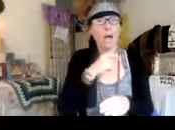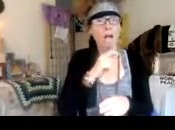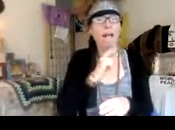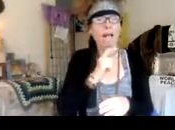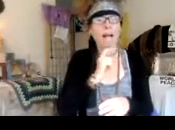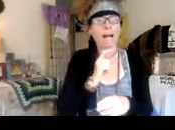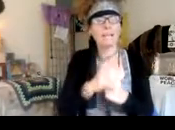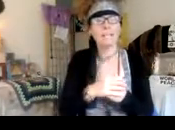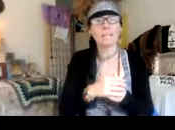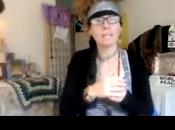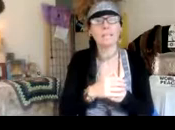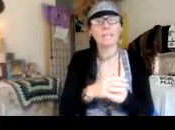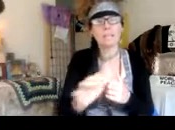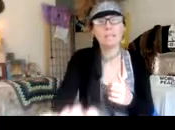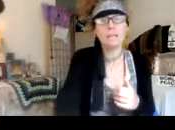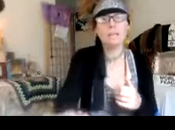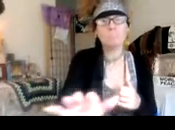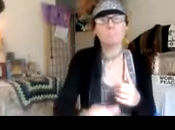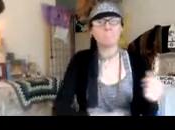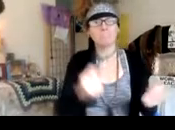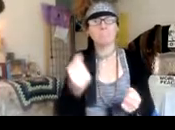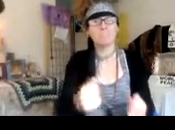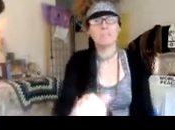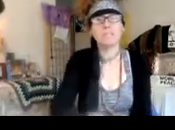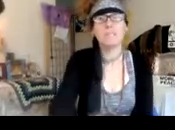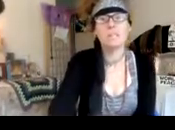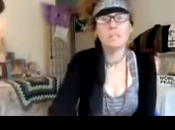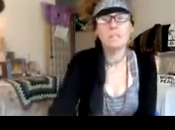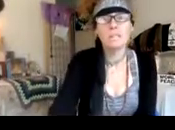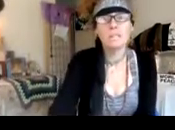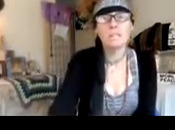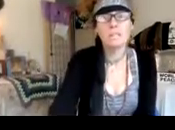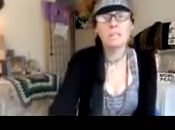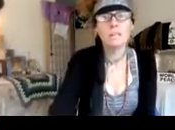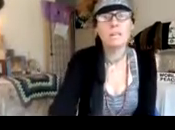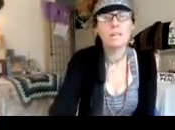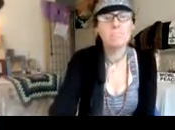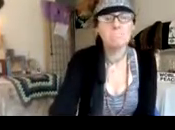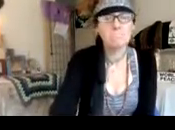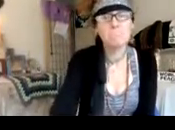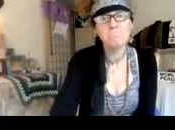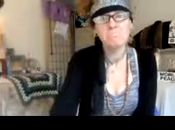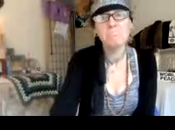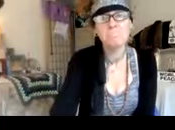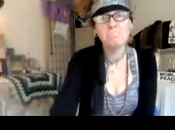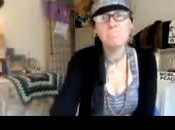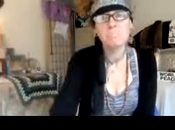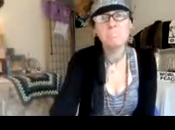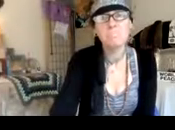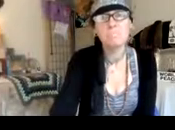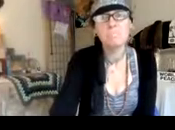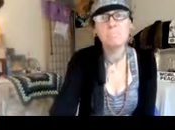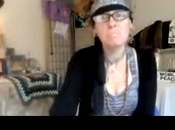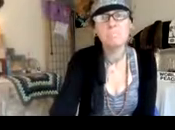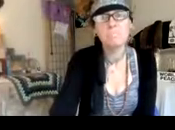and the driver sits right here, and you basically what happens once you can cancel out gravity. I